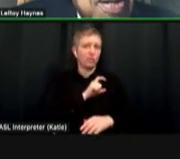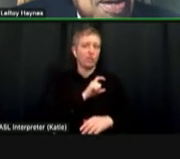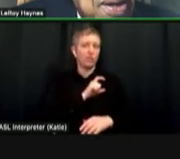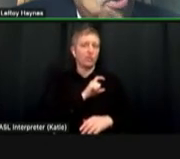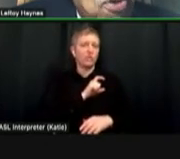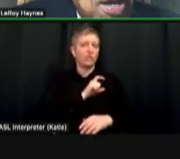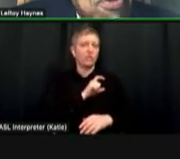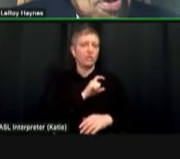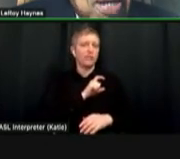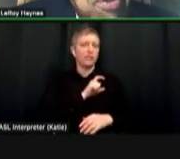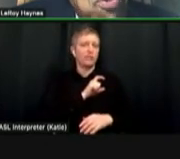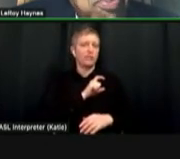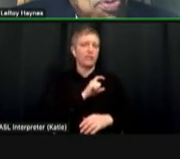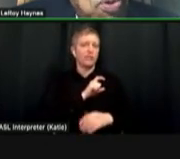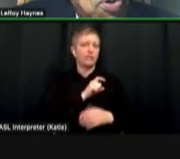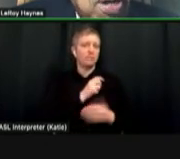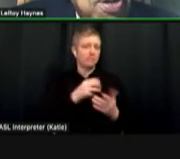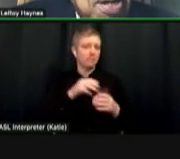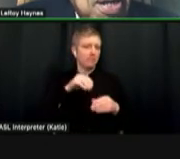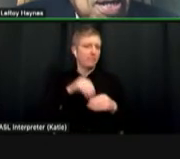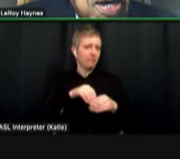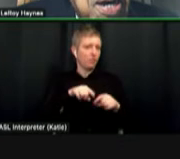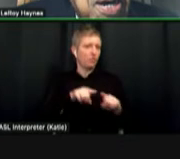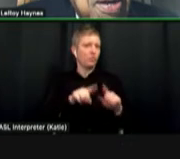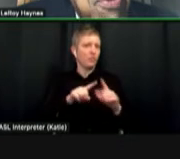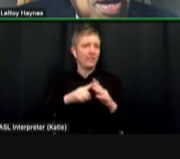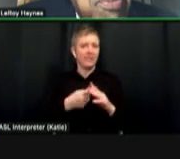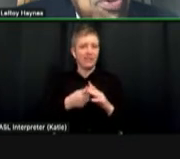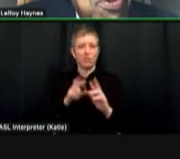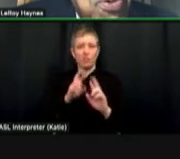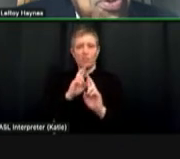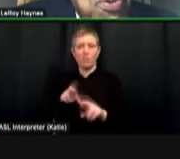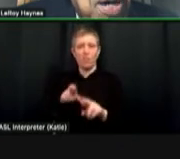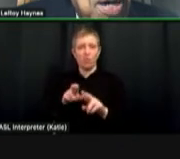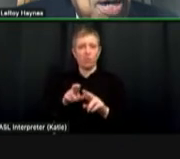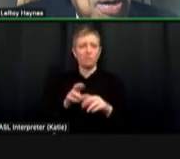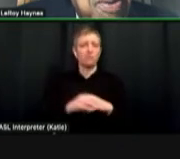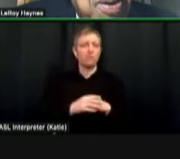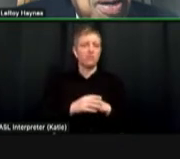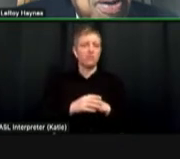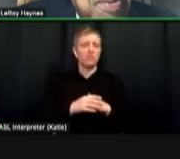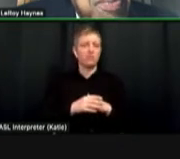in the initial incident report is able to